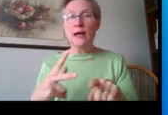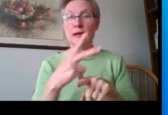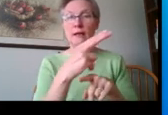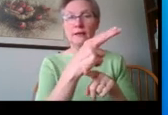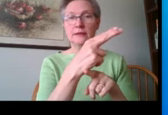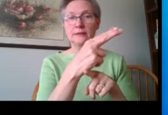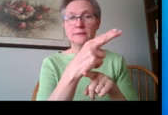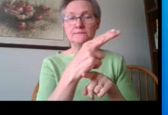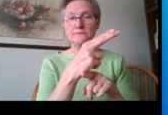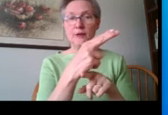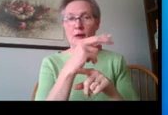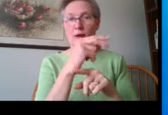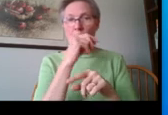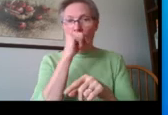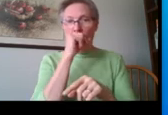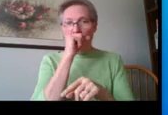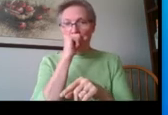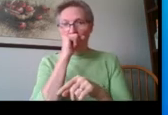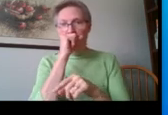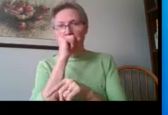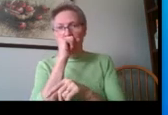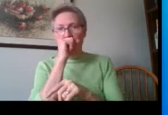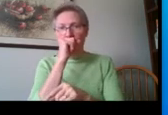Give me a second as this